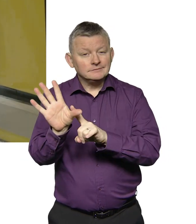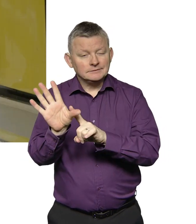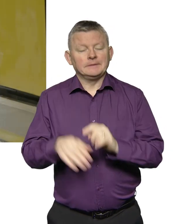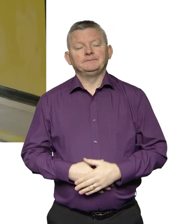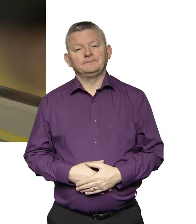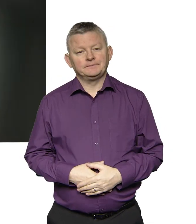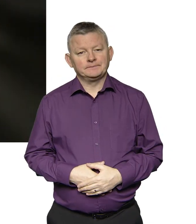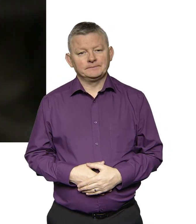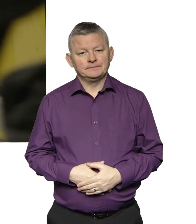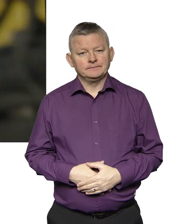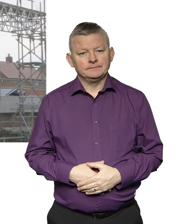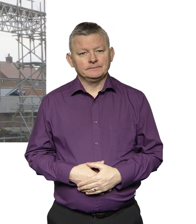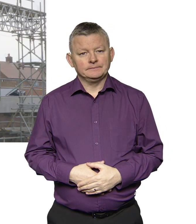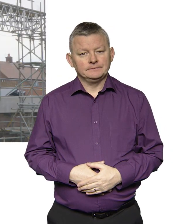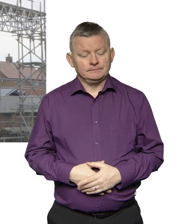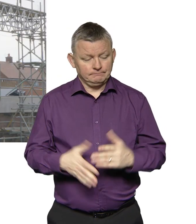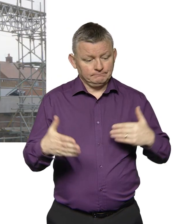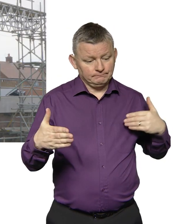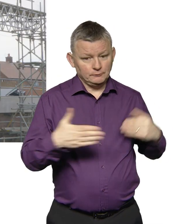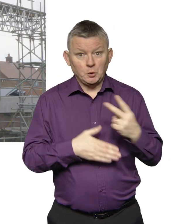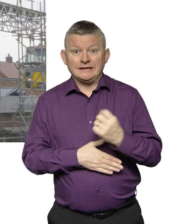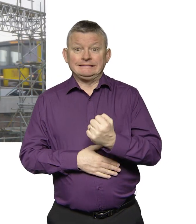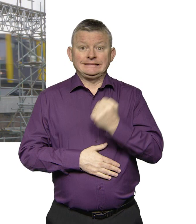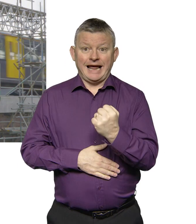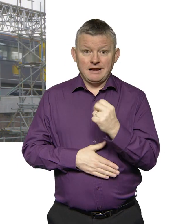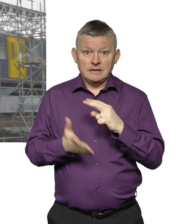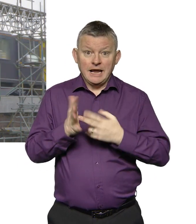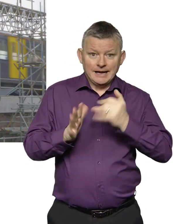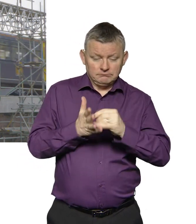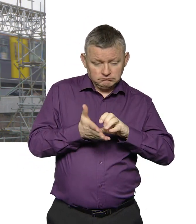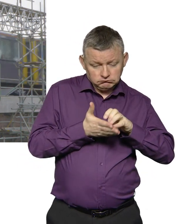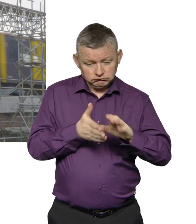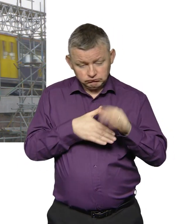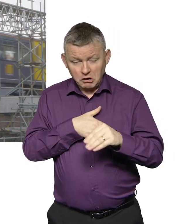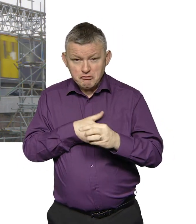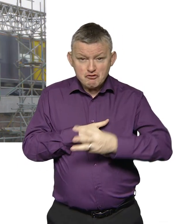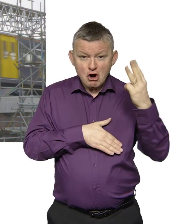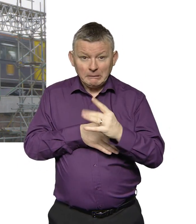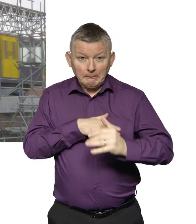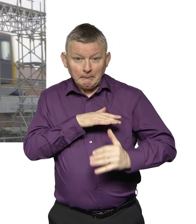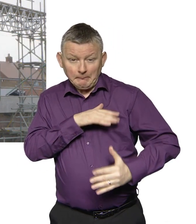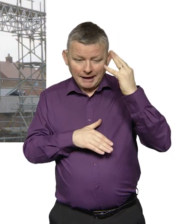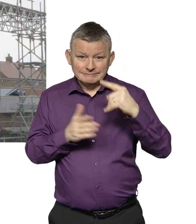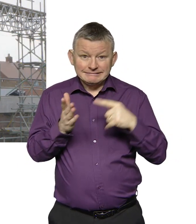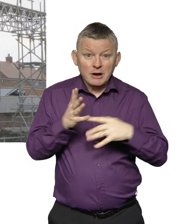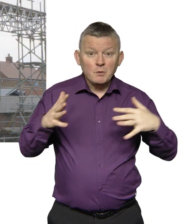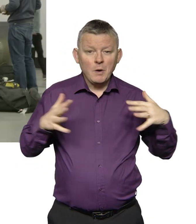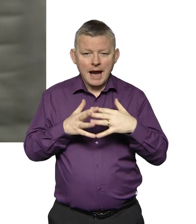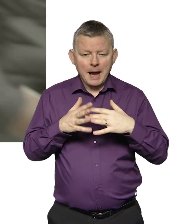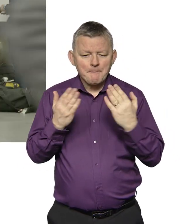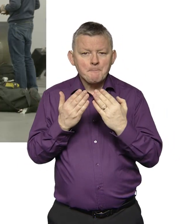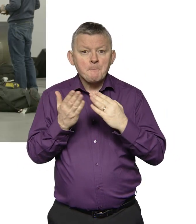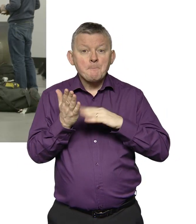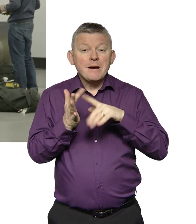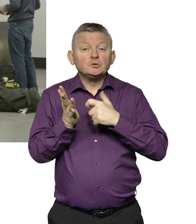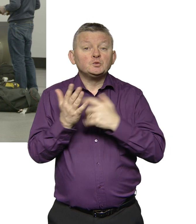four decades. Since 2010, Nexus has invested more than £300 million in the